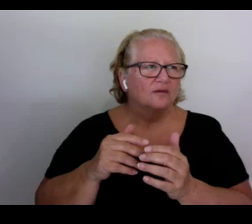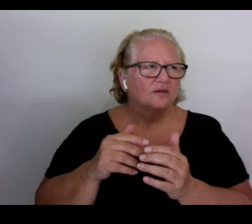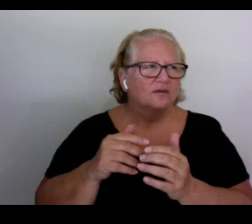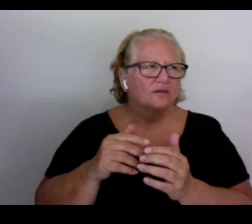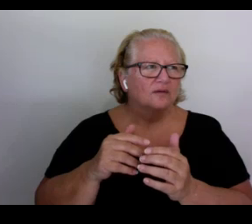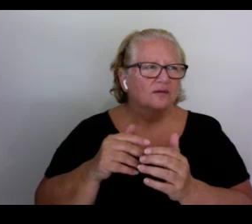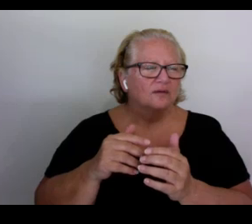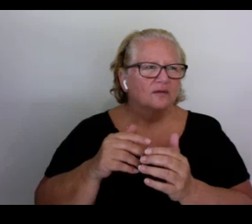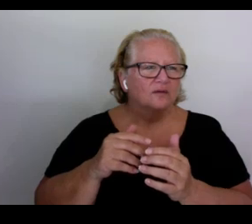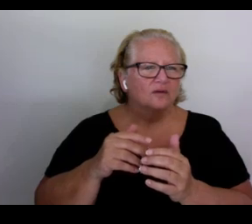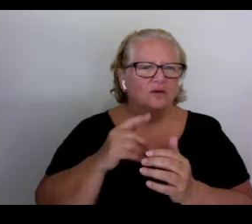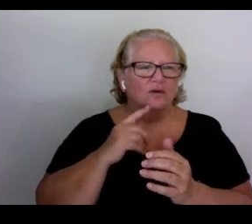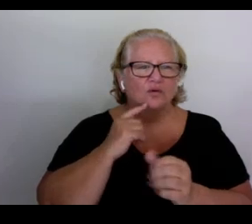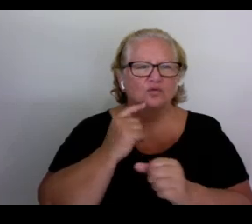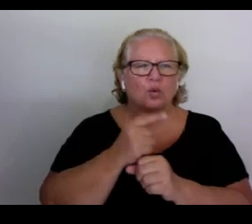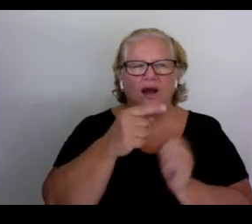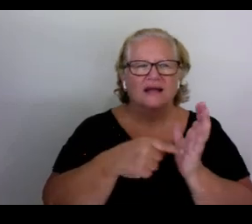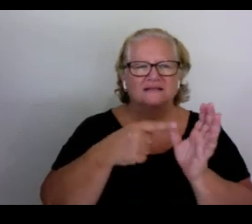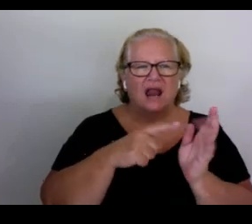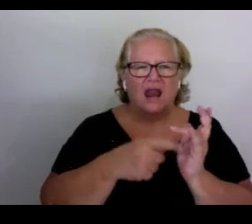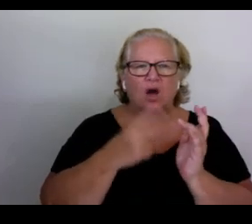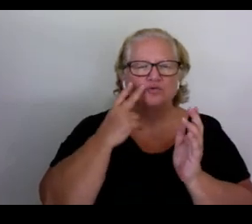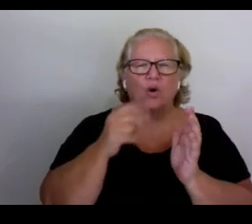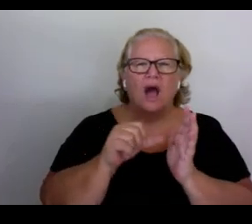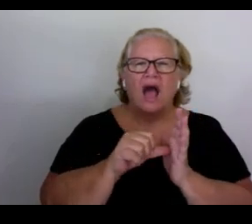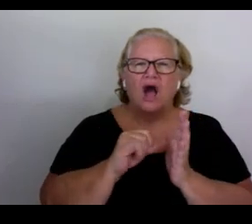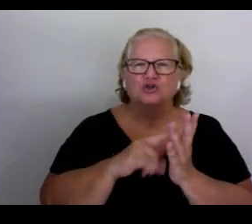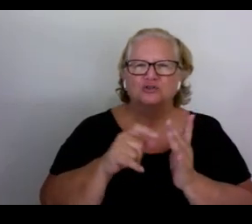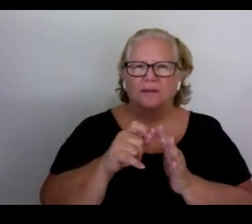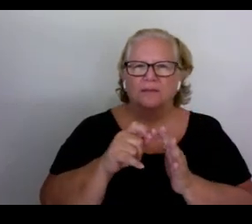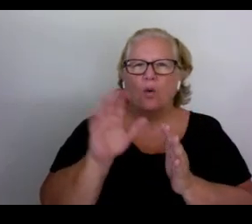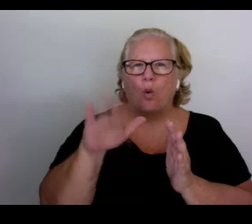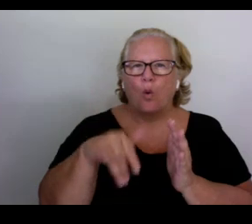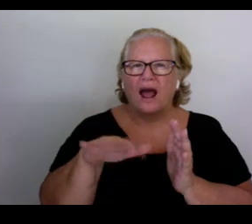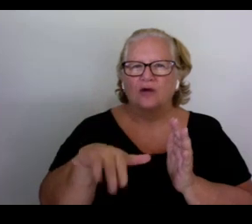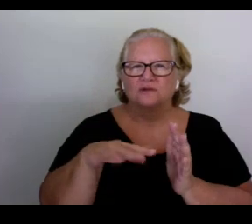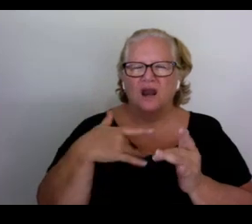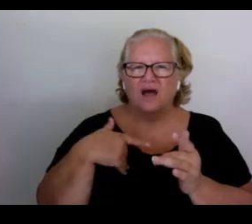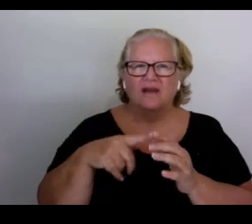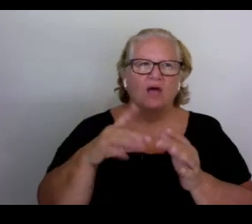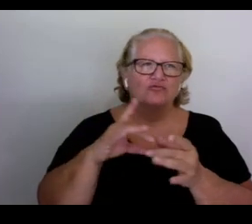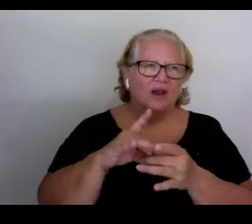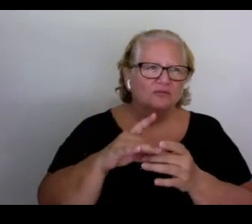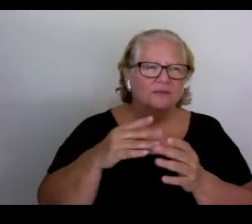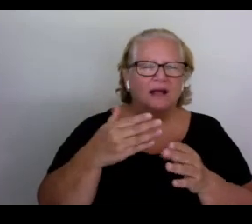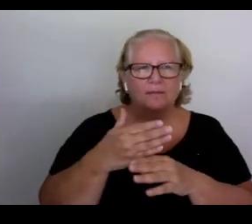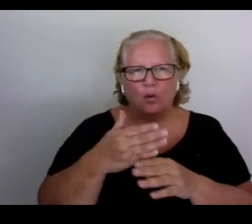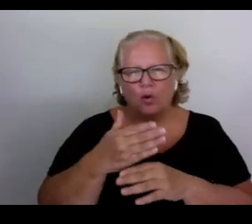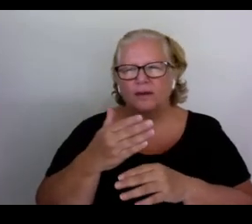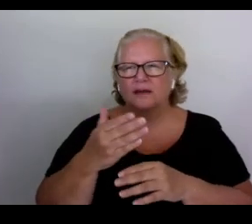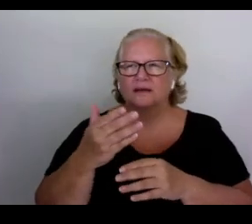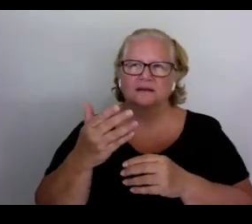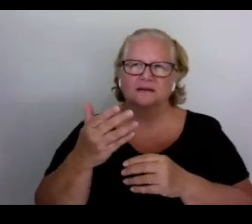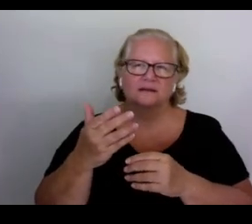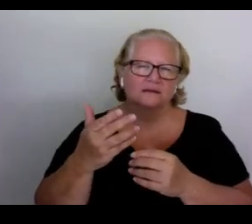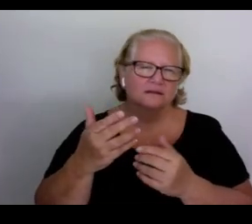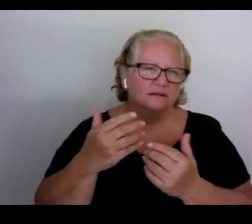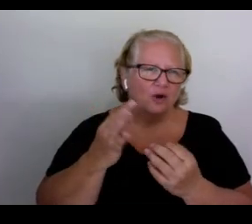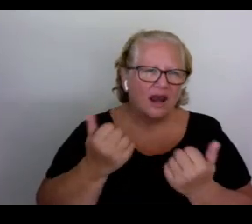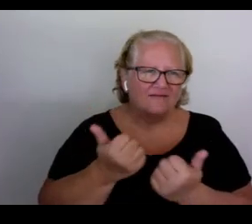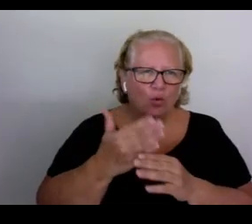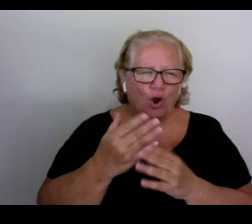to Taylor's, shows the hardship in all areas of life, so relationship, employment, increase of work opportunities, etc.